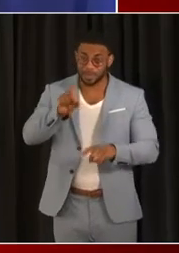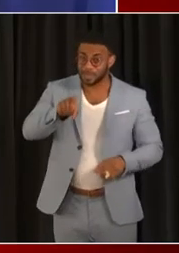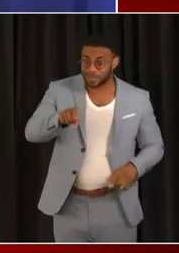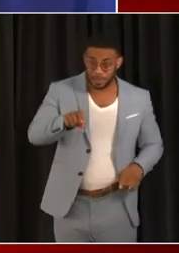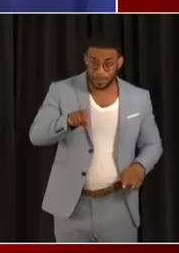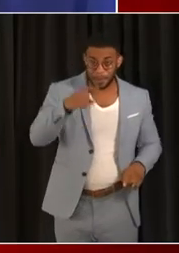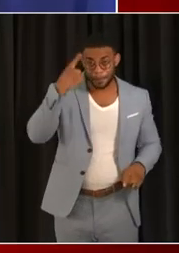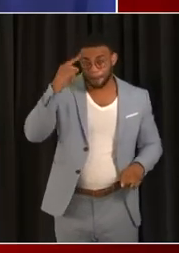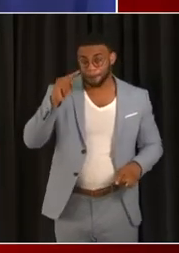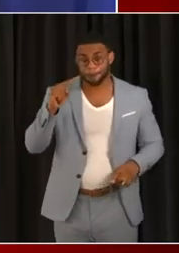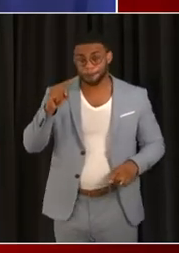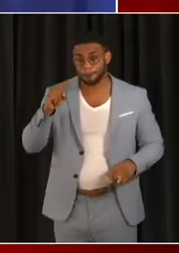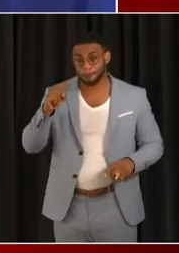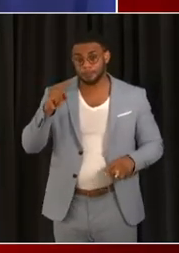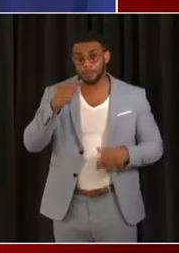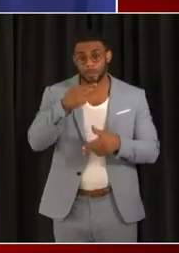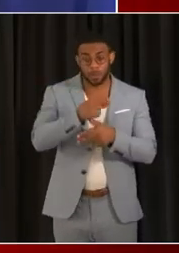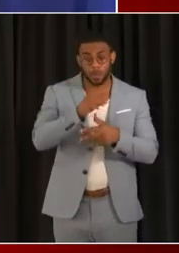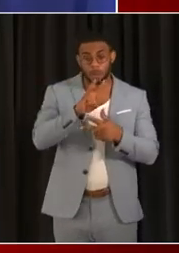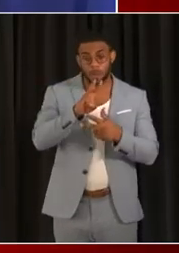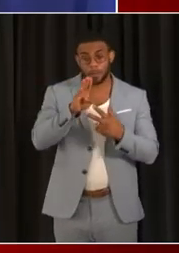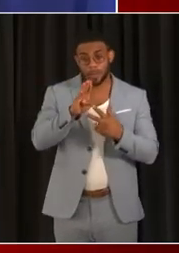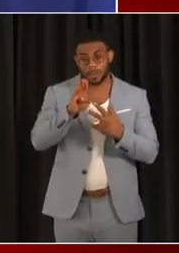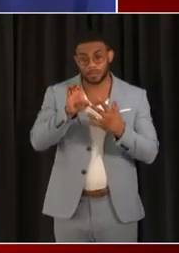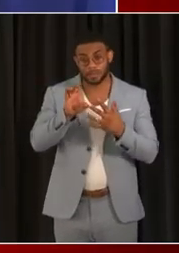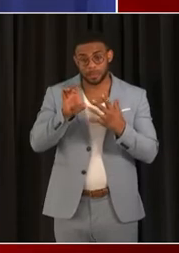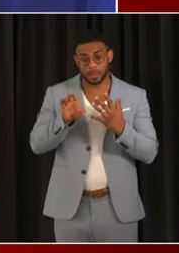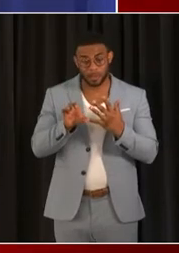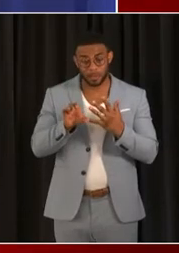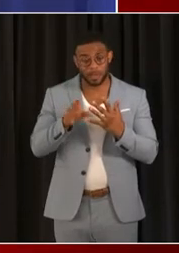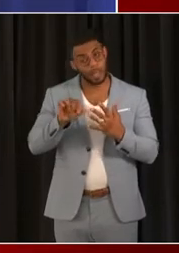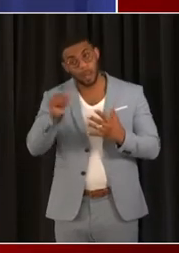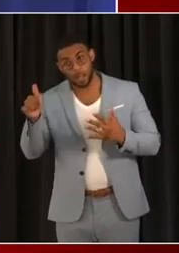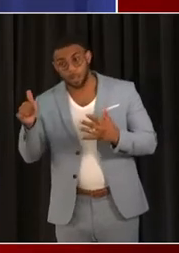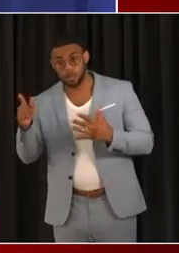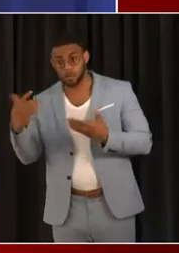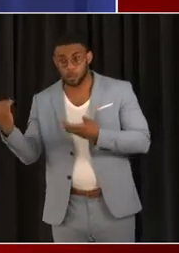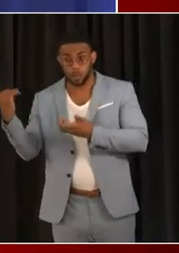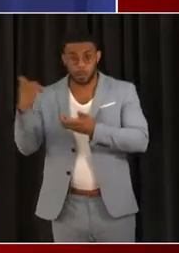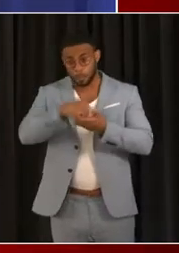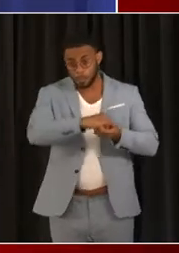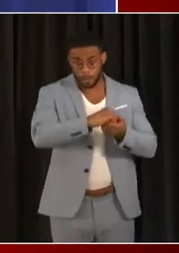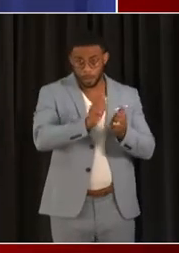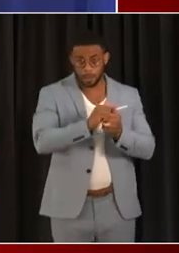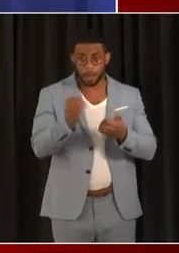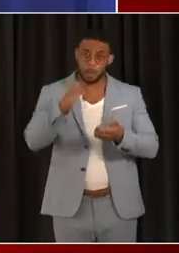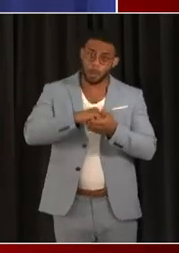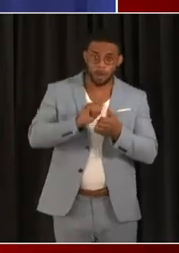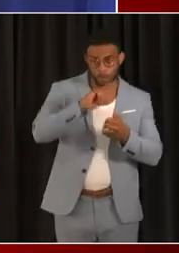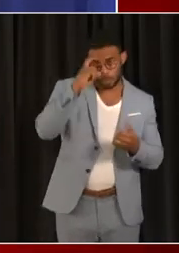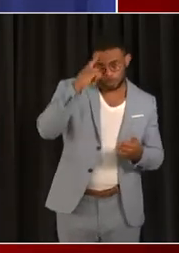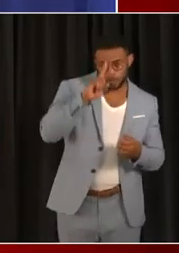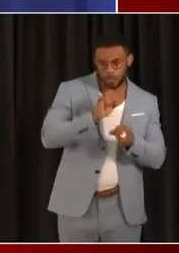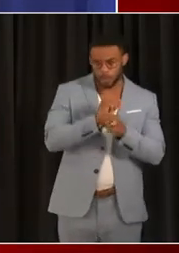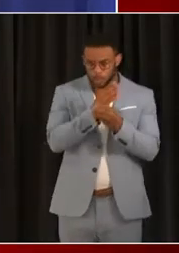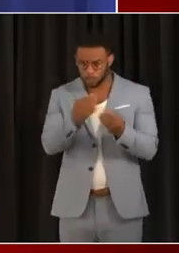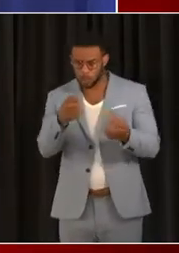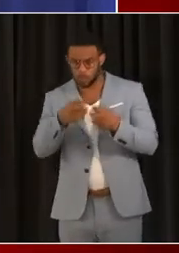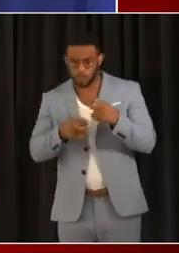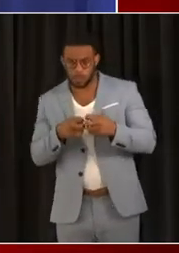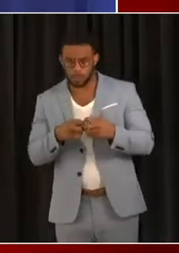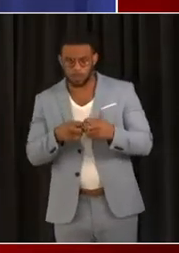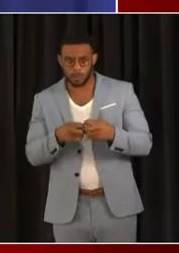the need for the Greater Washington Black Chamber of Commerce and others to partner together, to partner with government, to really solve